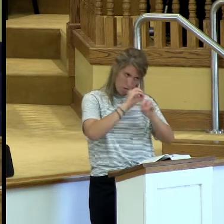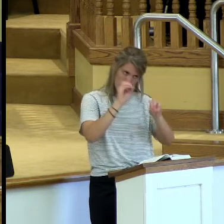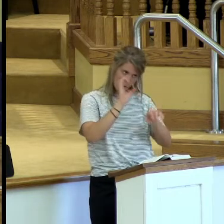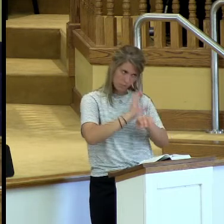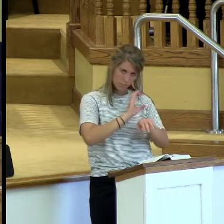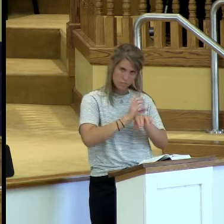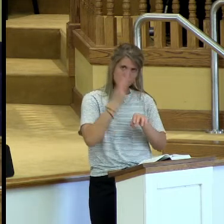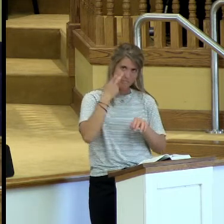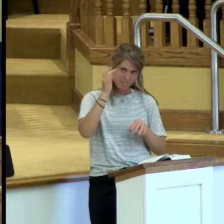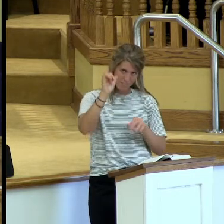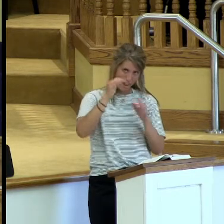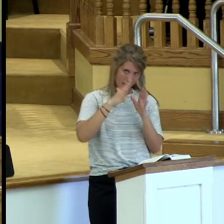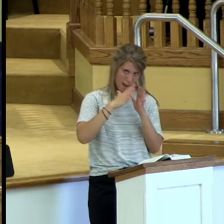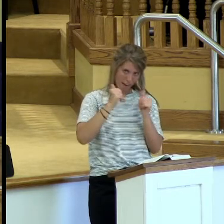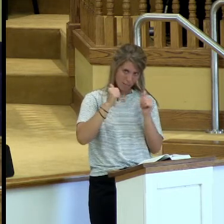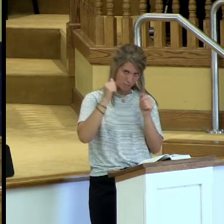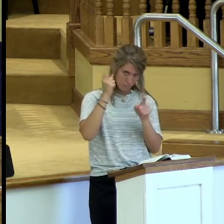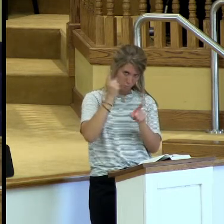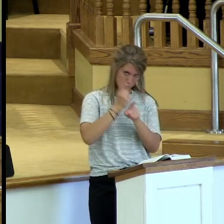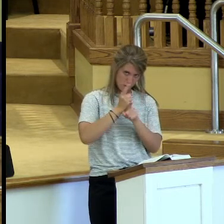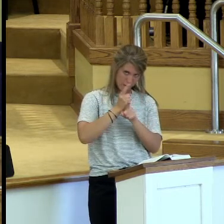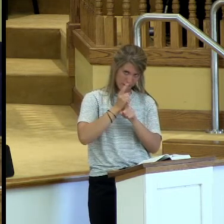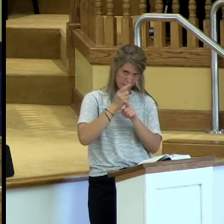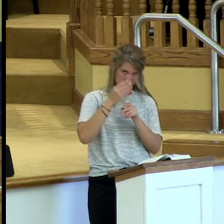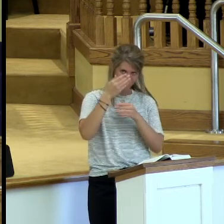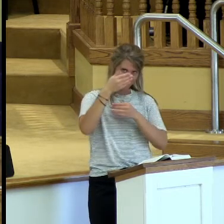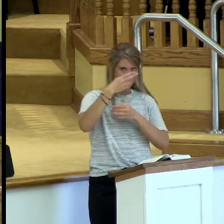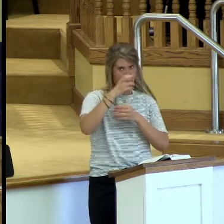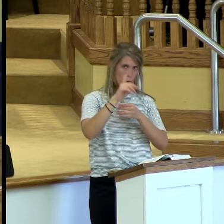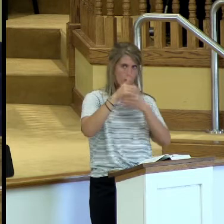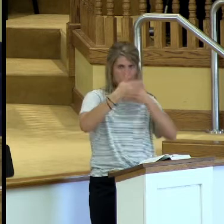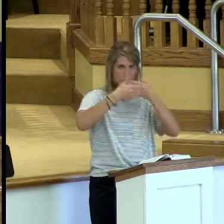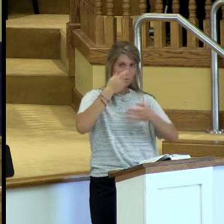church. See that house right there boarded up?